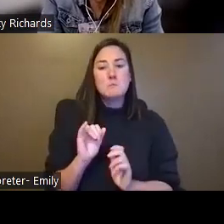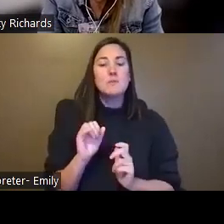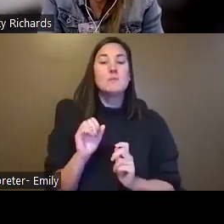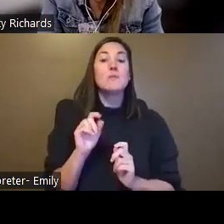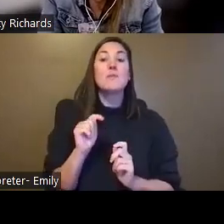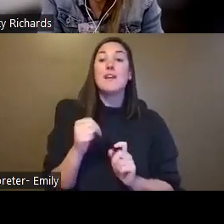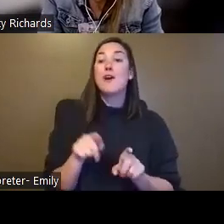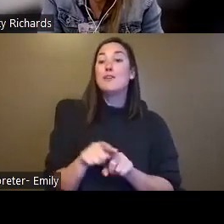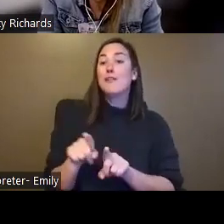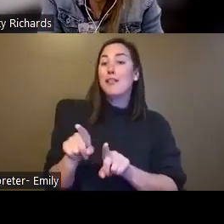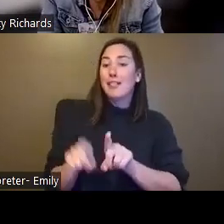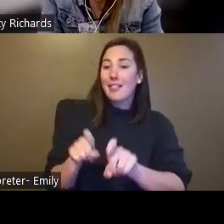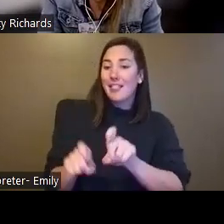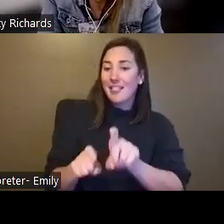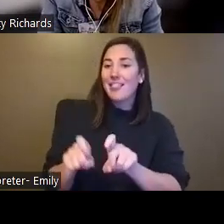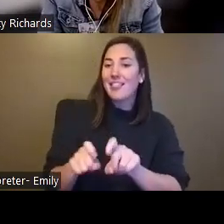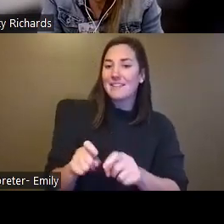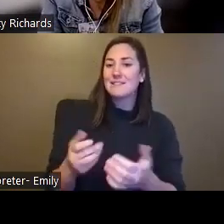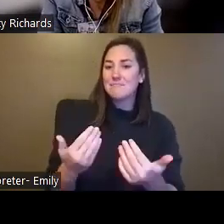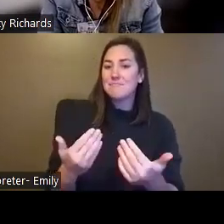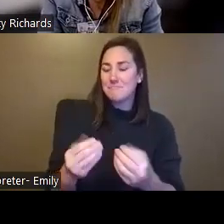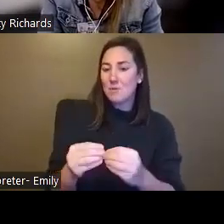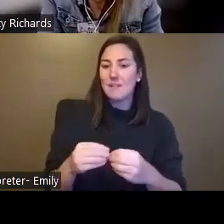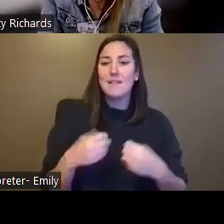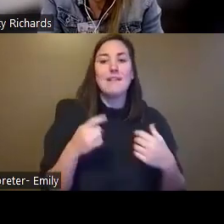they went on to explain to us that